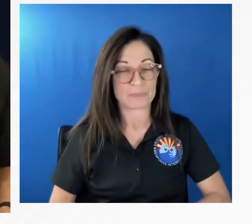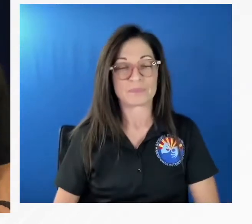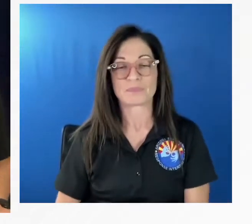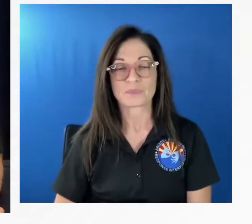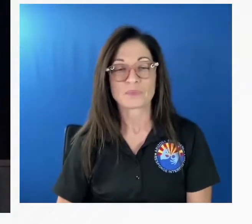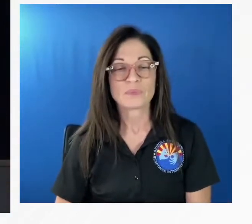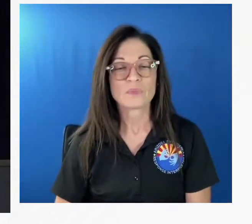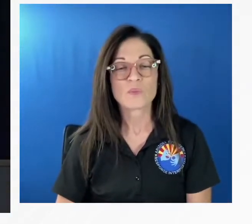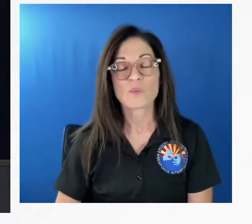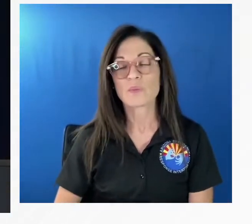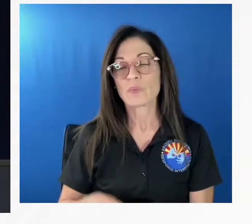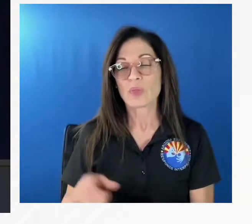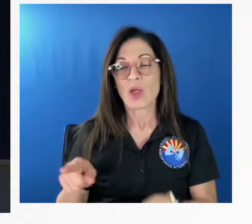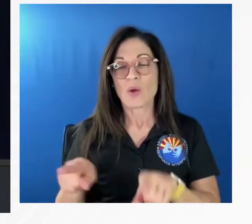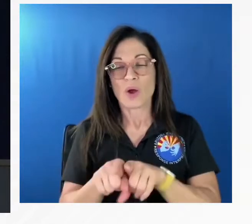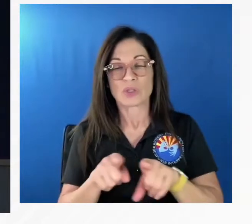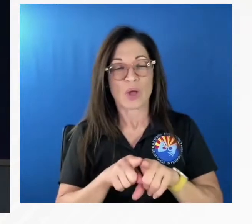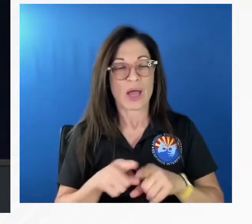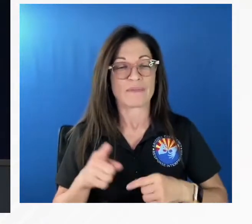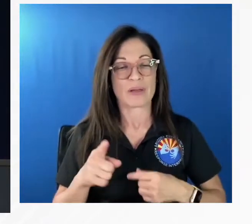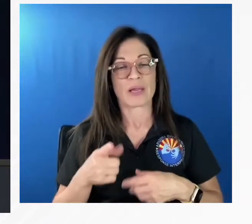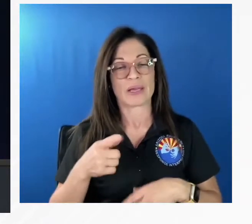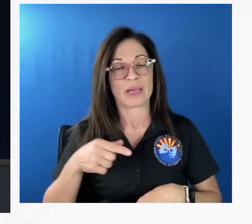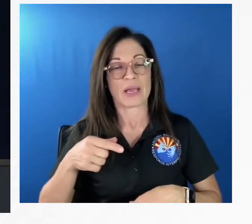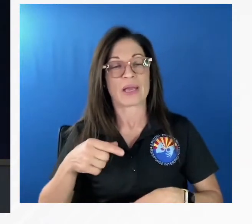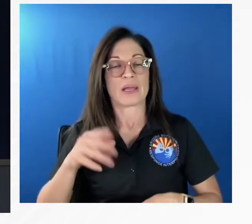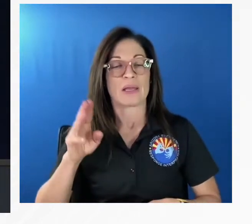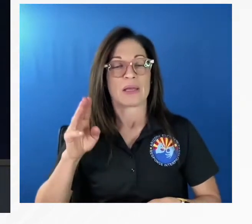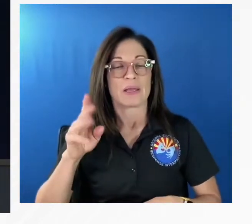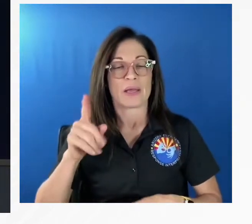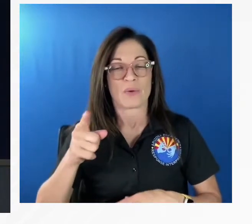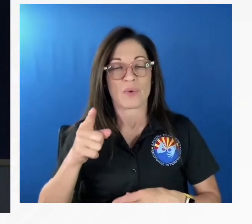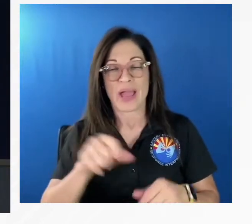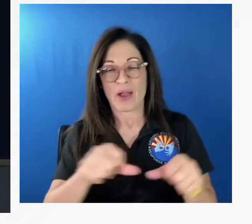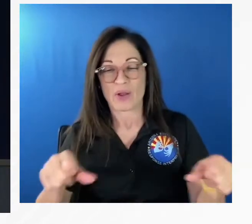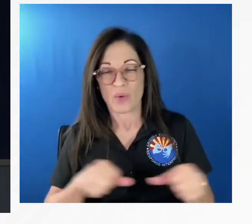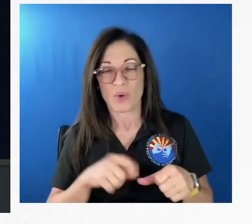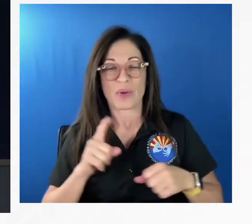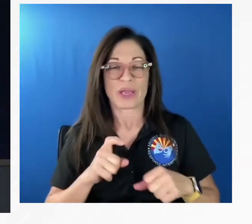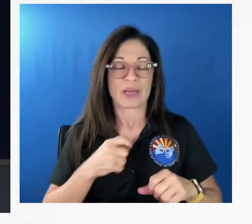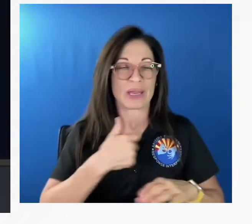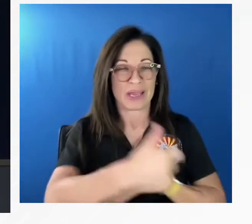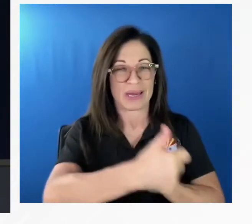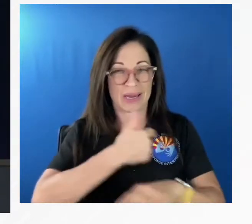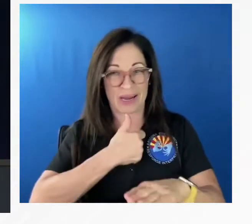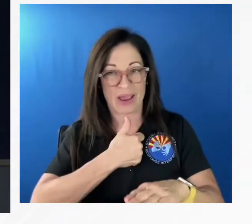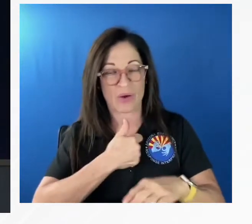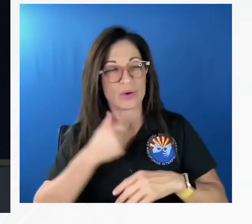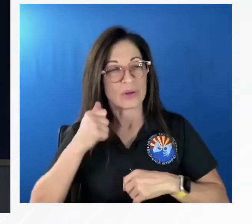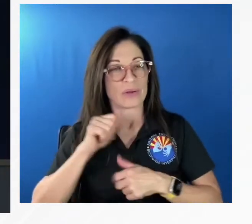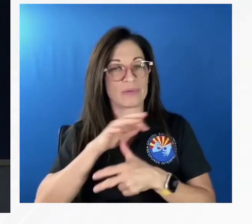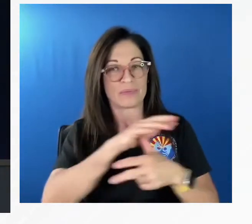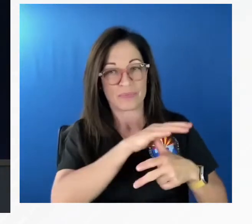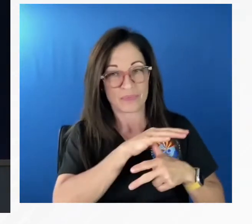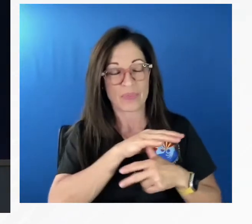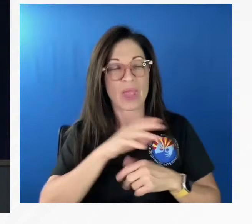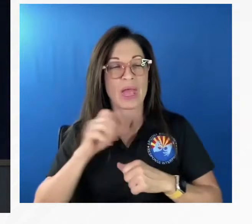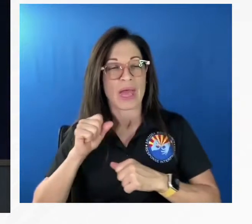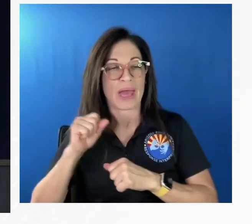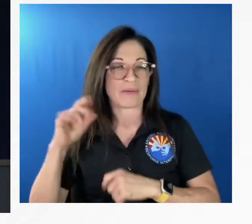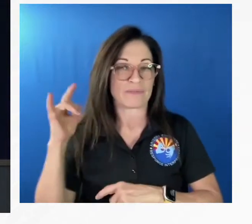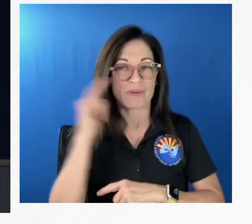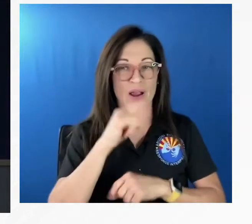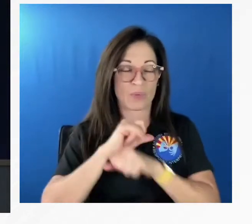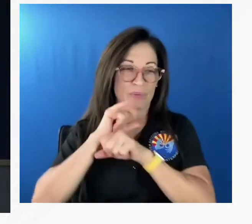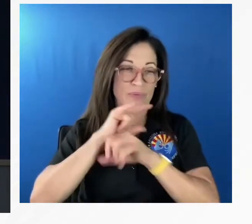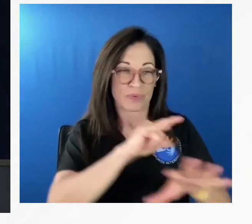a field out there we could get that set up. And once that came into play, we've dropped about 330,000 gallons of retardant out there between that and the